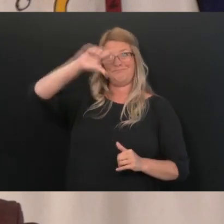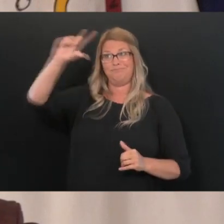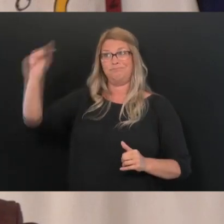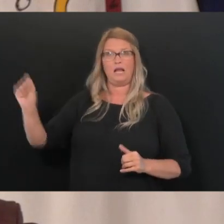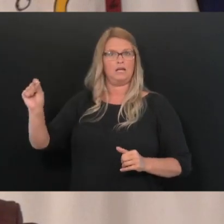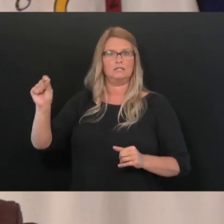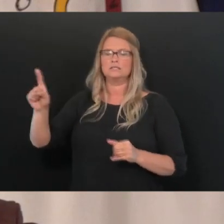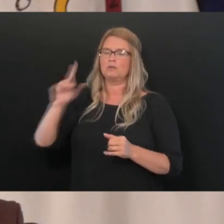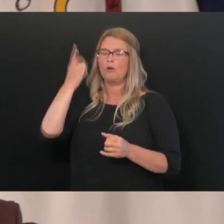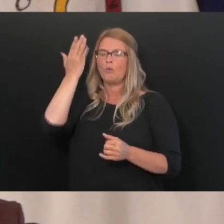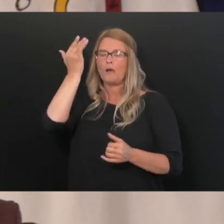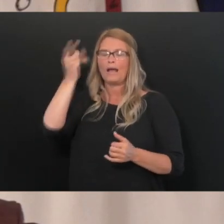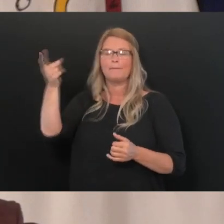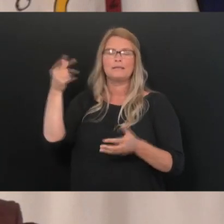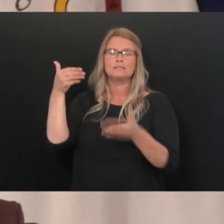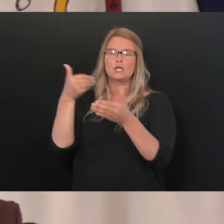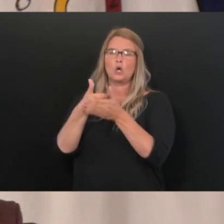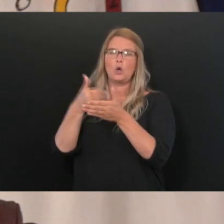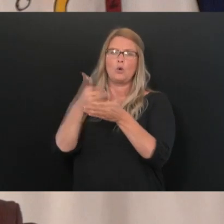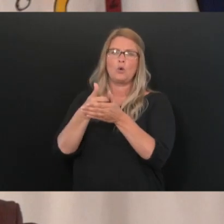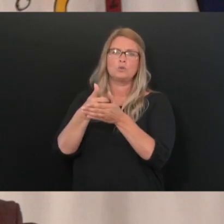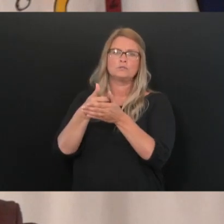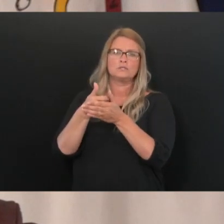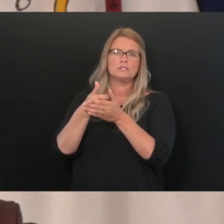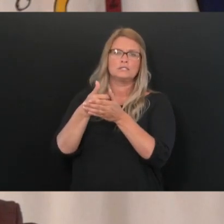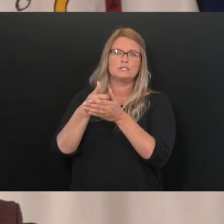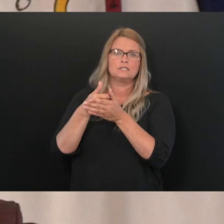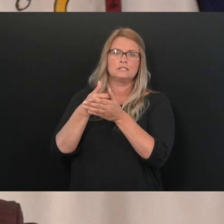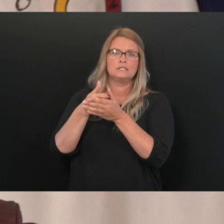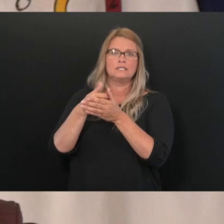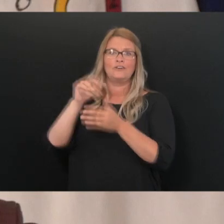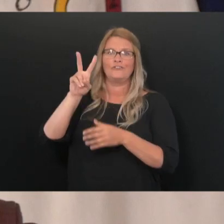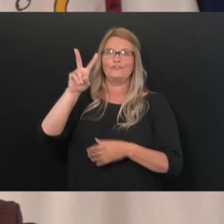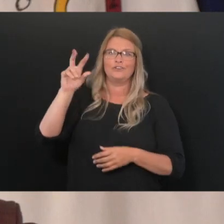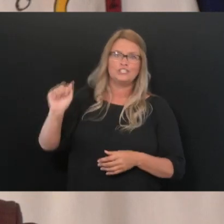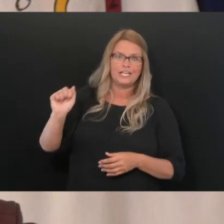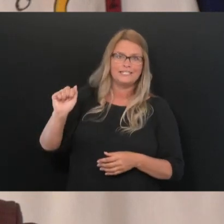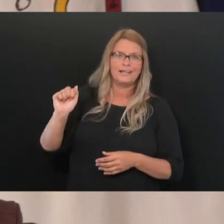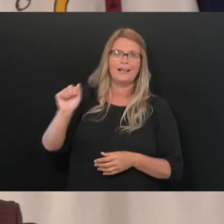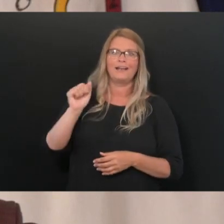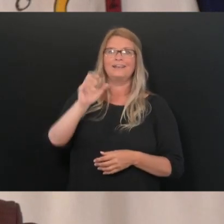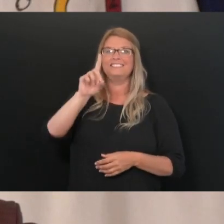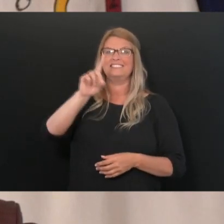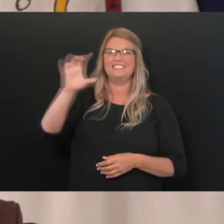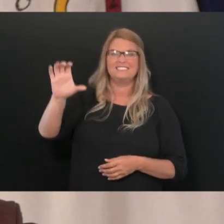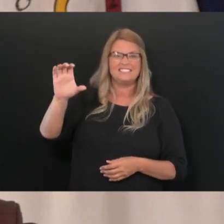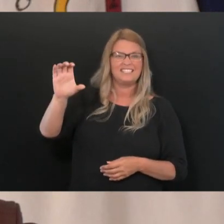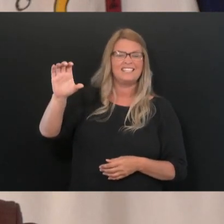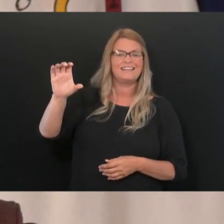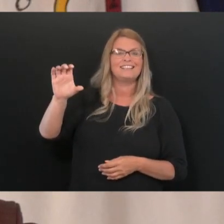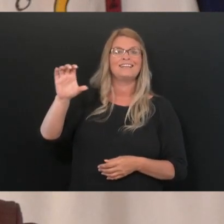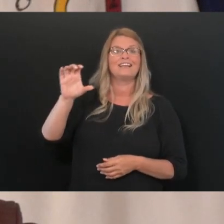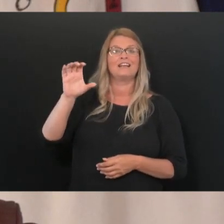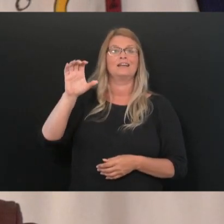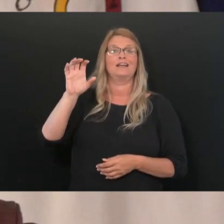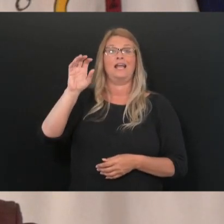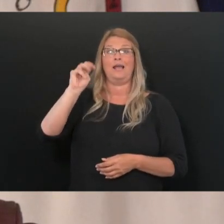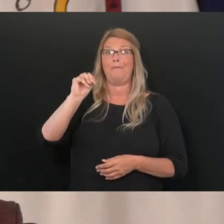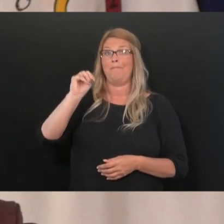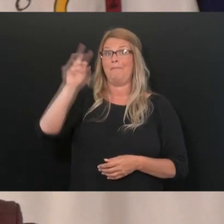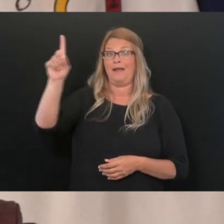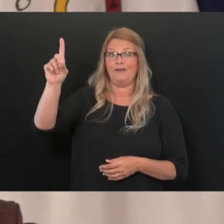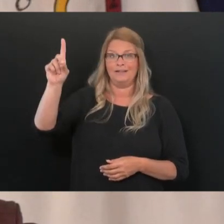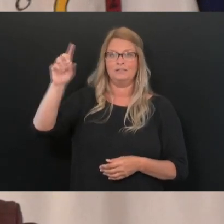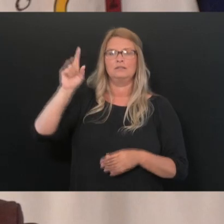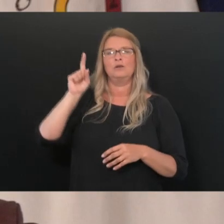sitting so close to the Virginia neighbors as well as the DC neighbor, and we